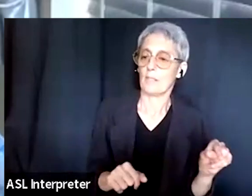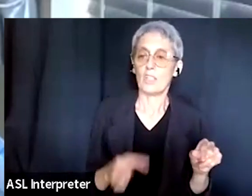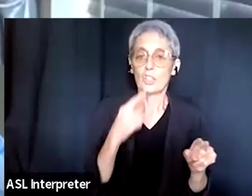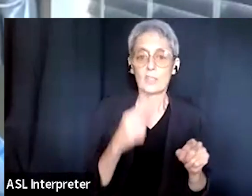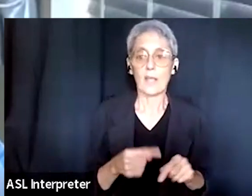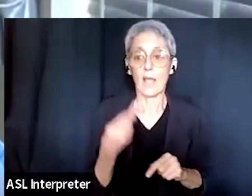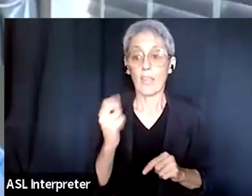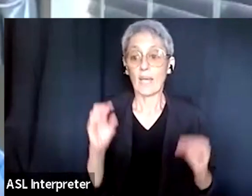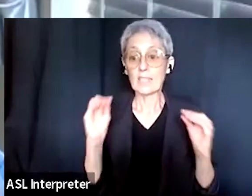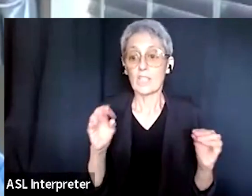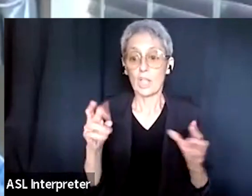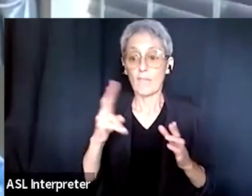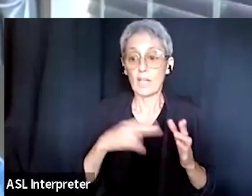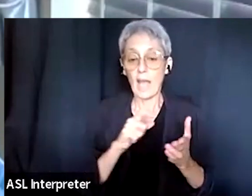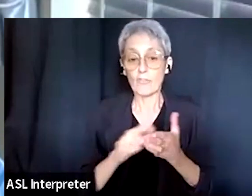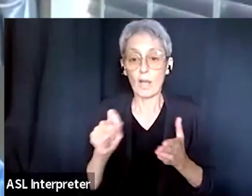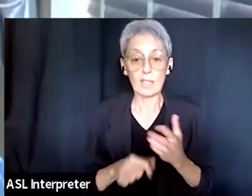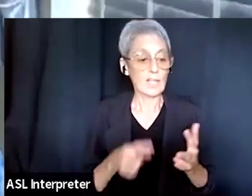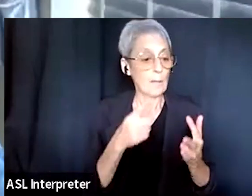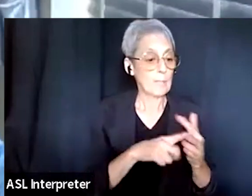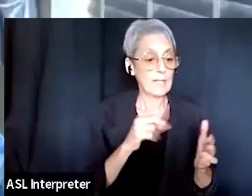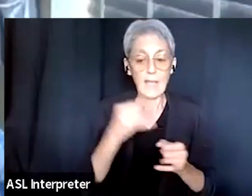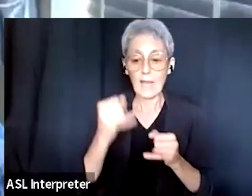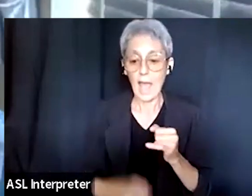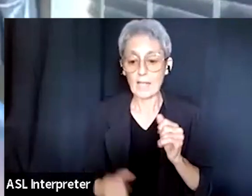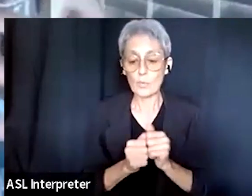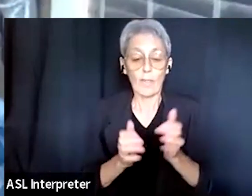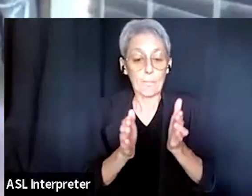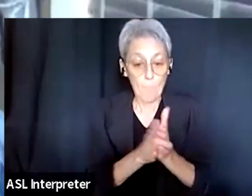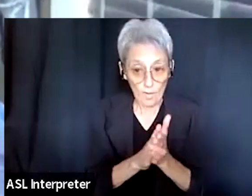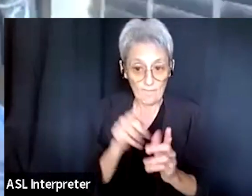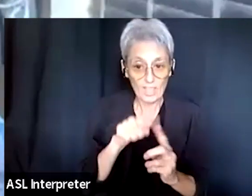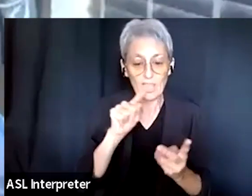writing, it begins and ends with motivation and meaning. So,